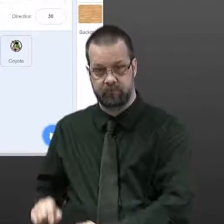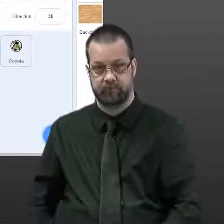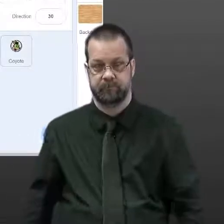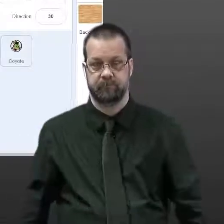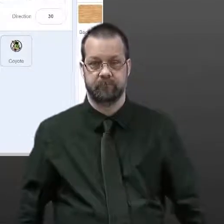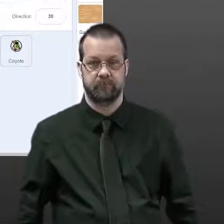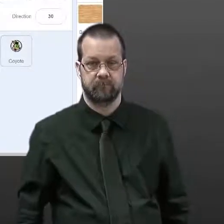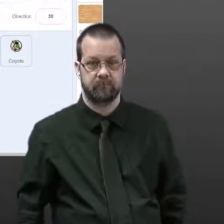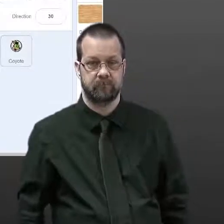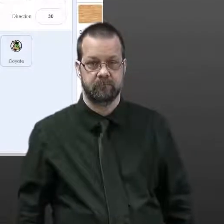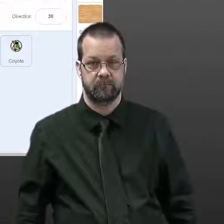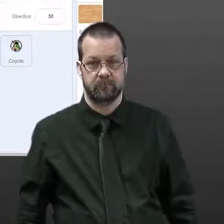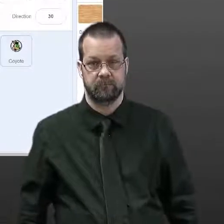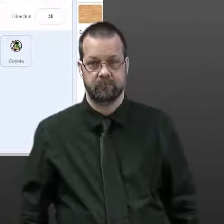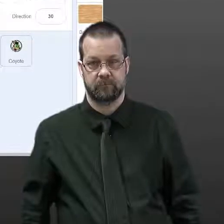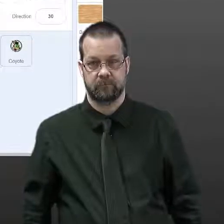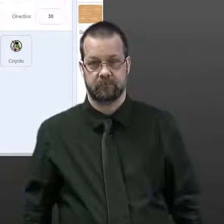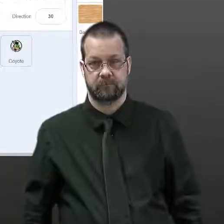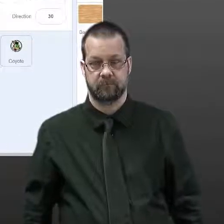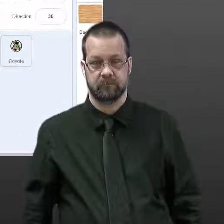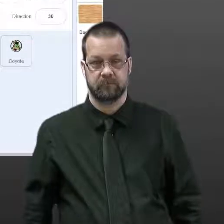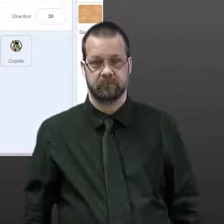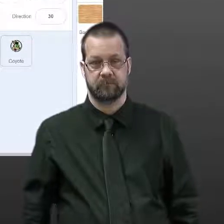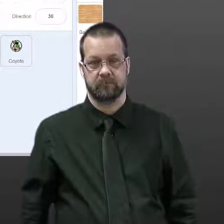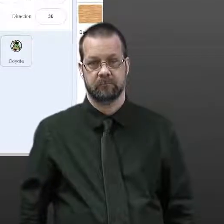thing we want to do is delete the clone.